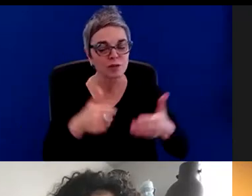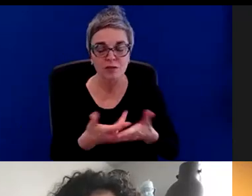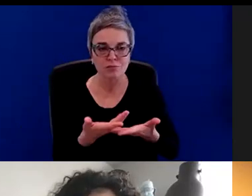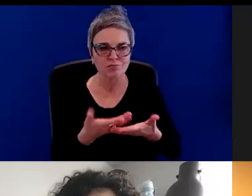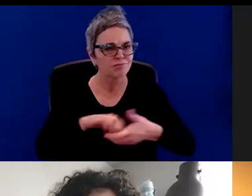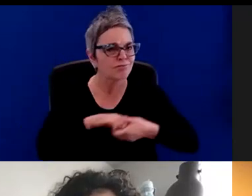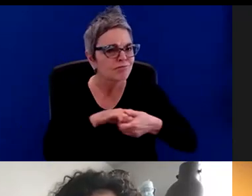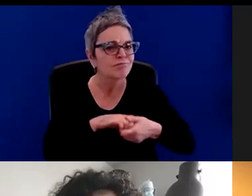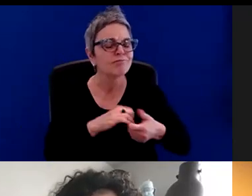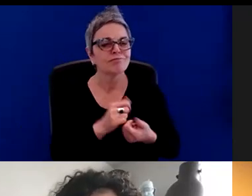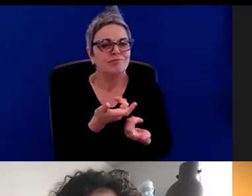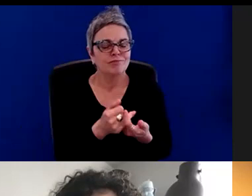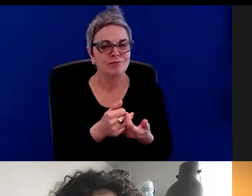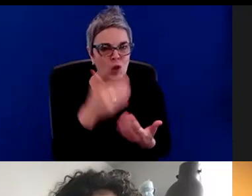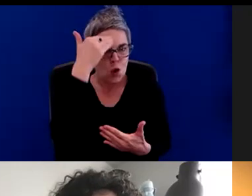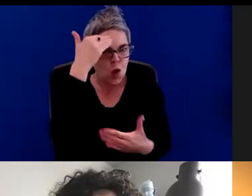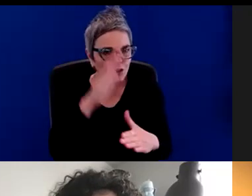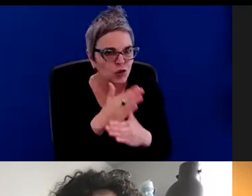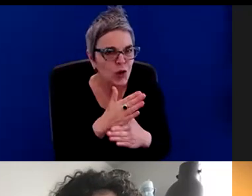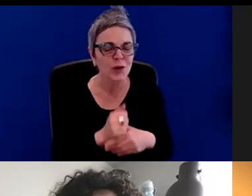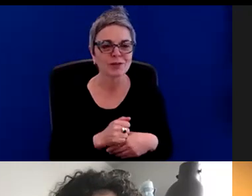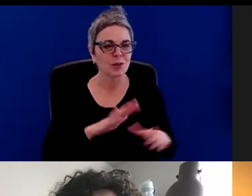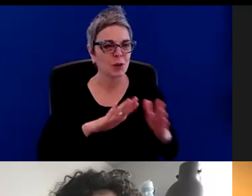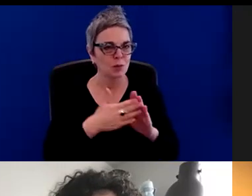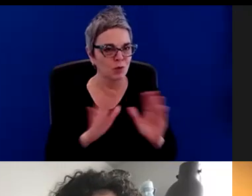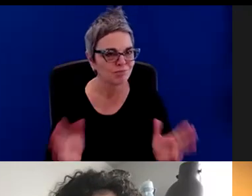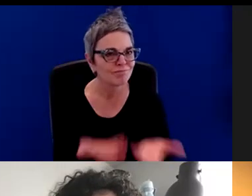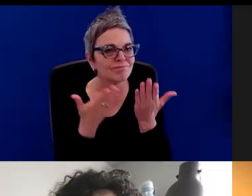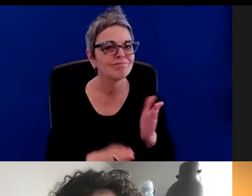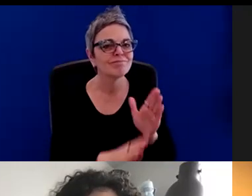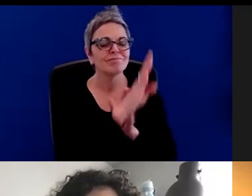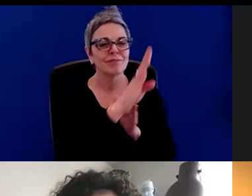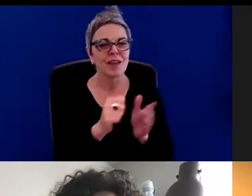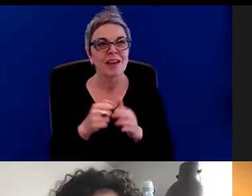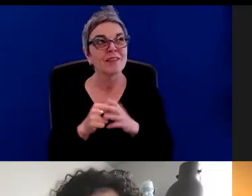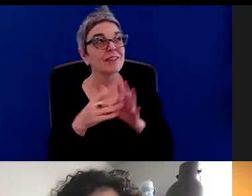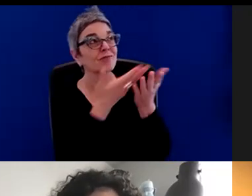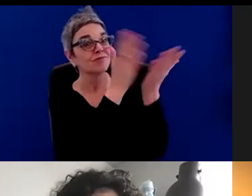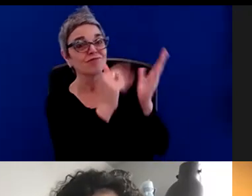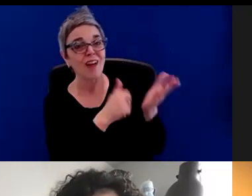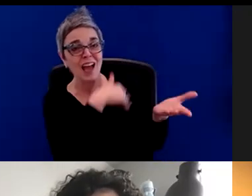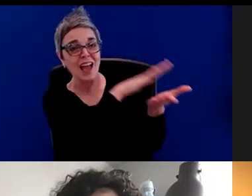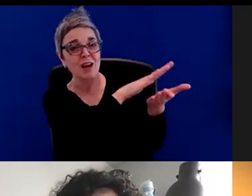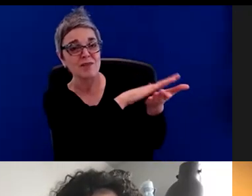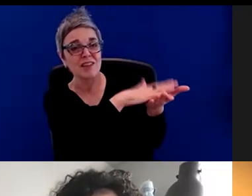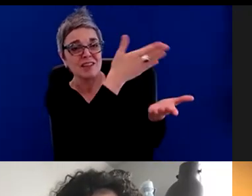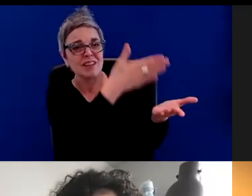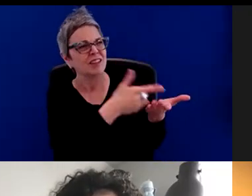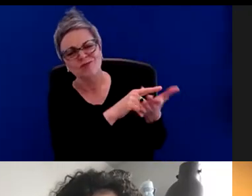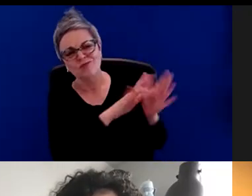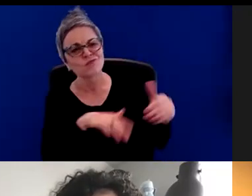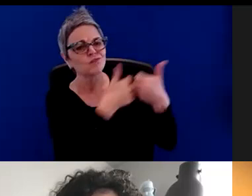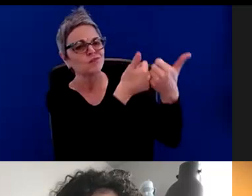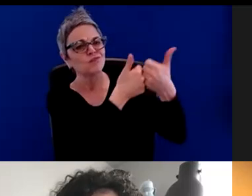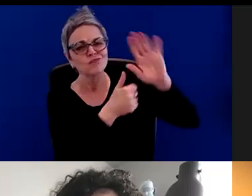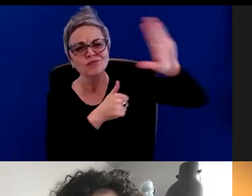and community building and trying to challenge the dominant ideologies of the academy. And I think that particularly within this moment of